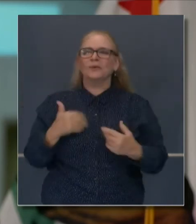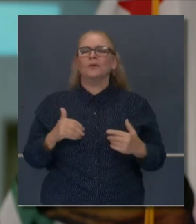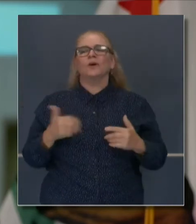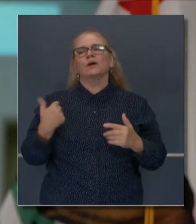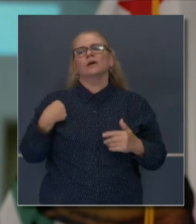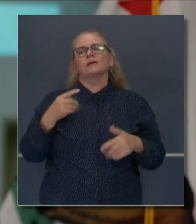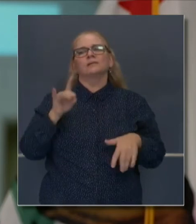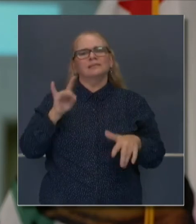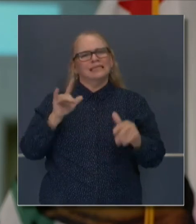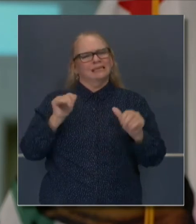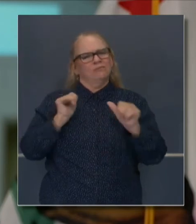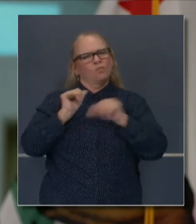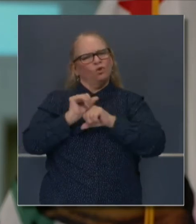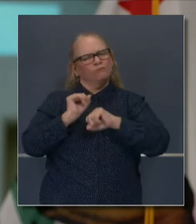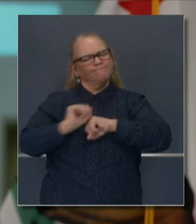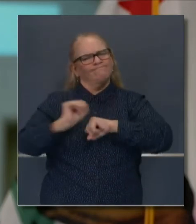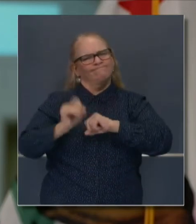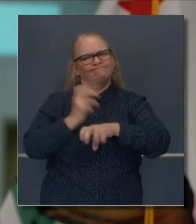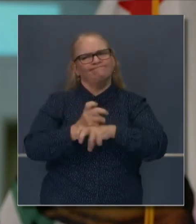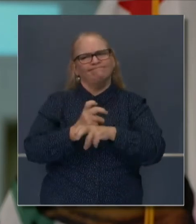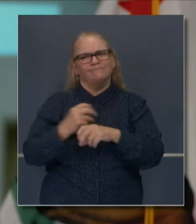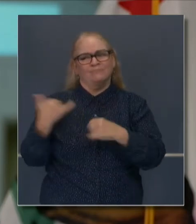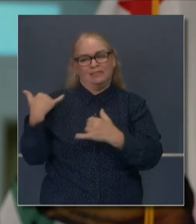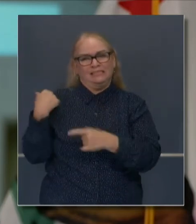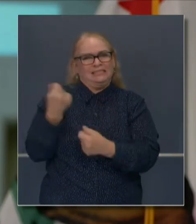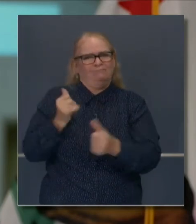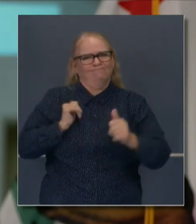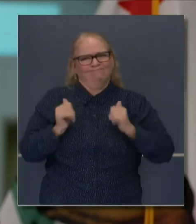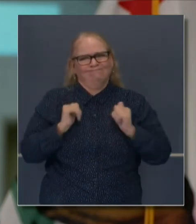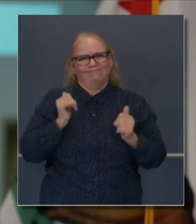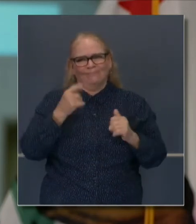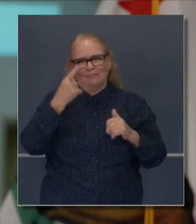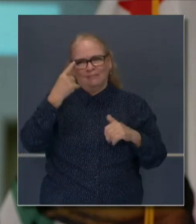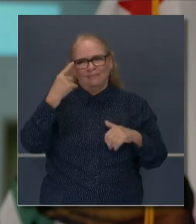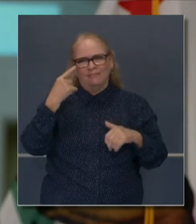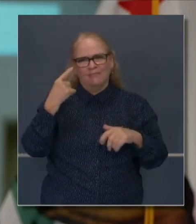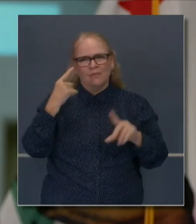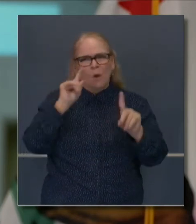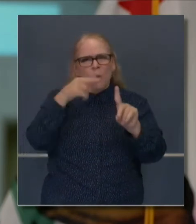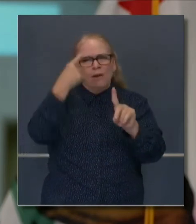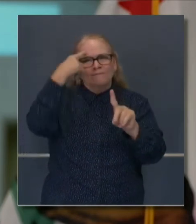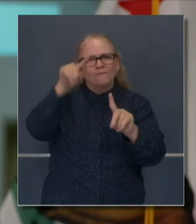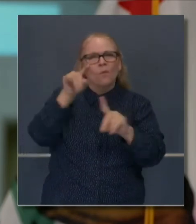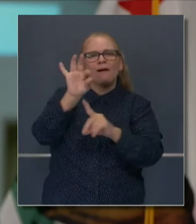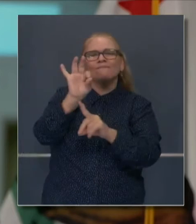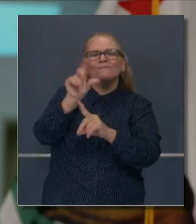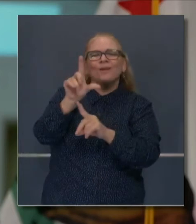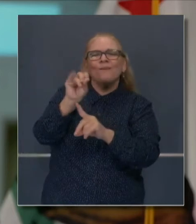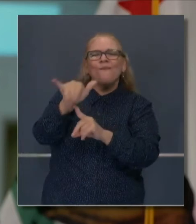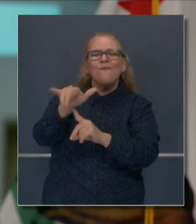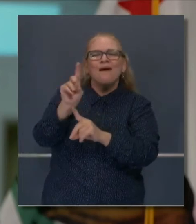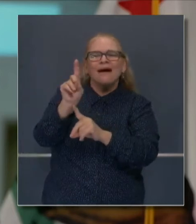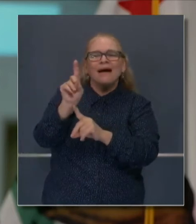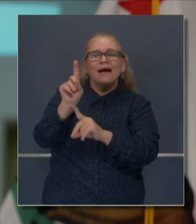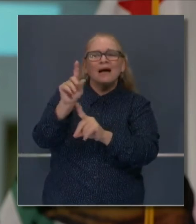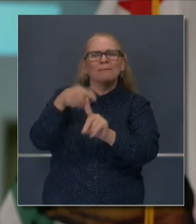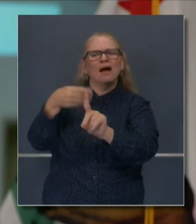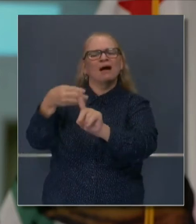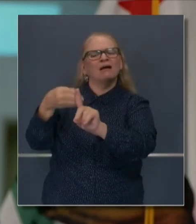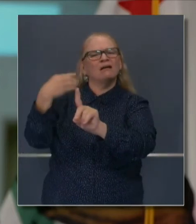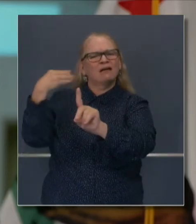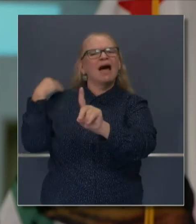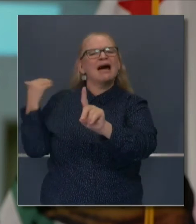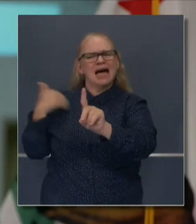just this year in response to the Floyd tragedy, but previous year where we advanced some of our nation's